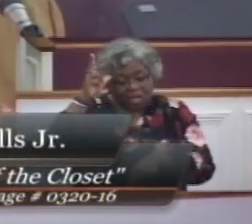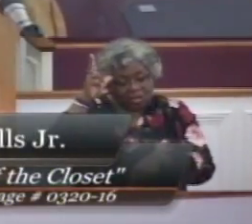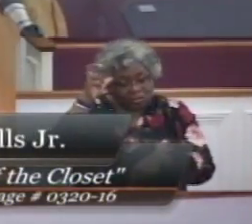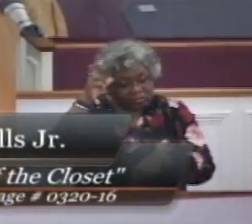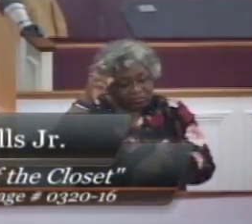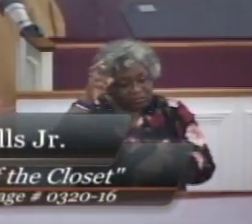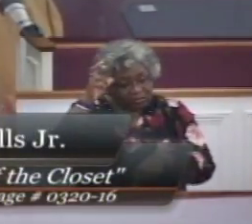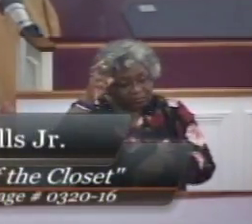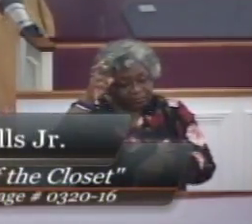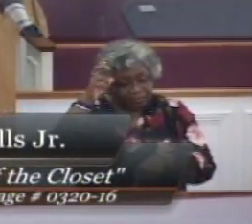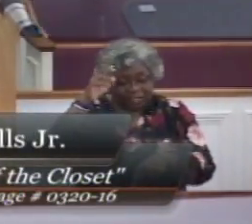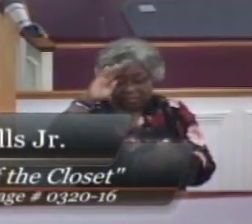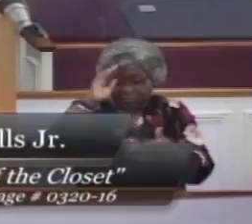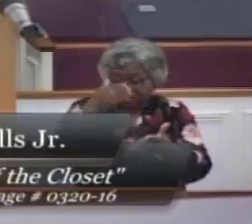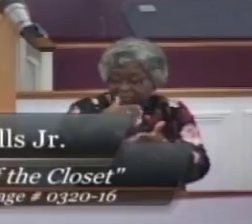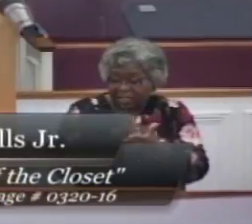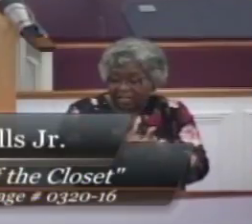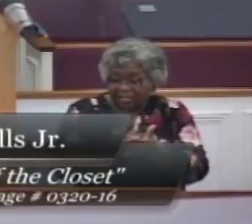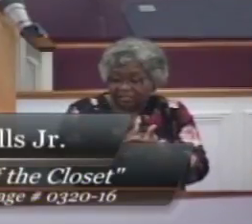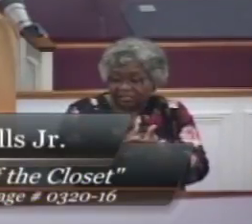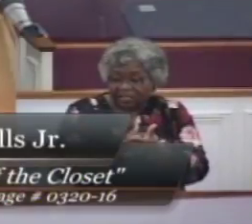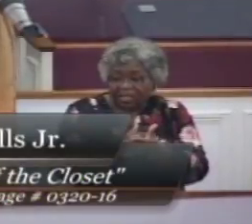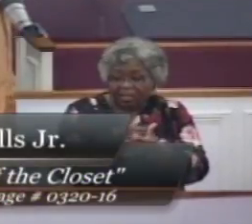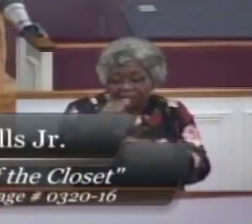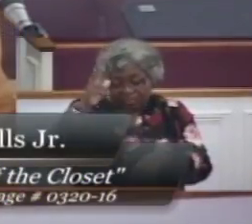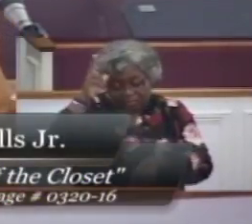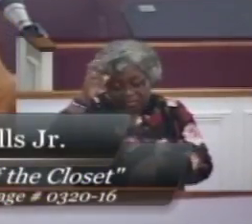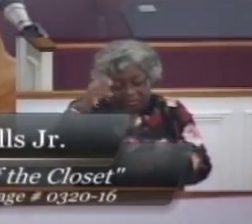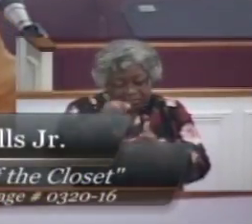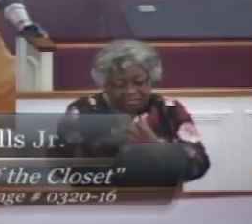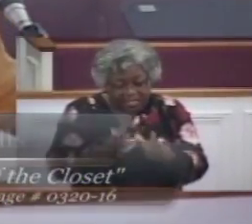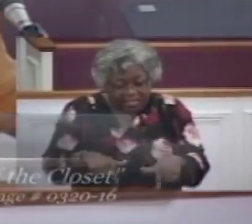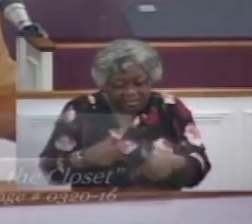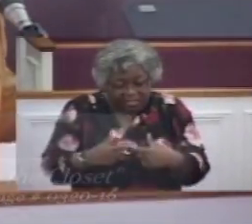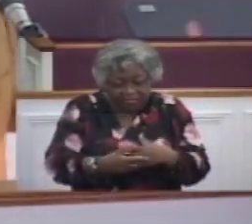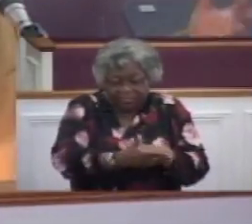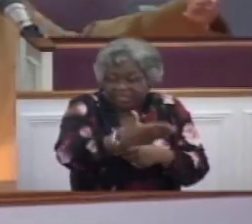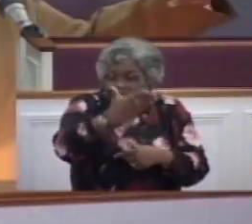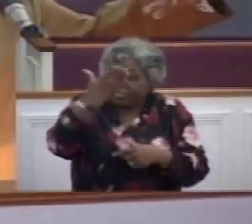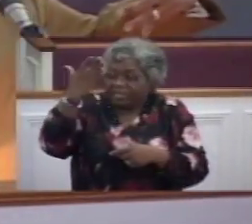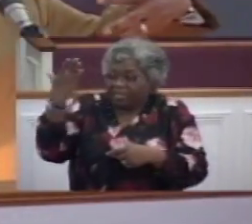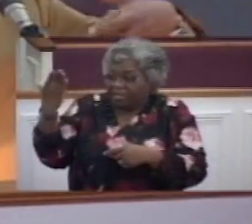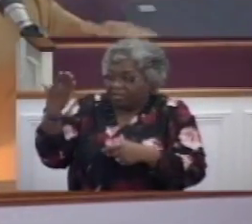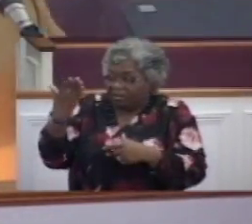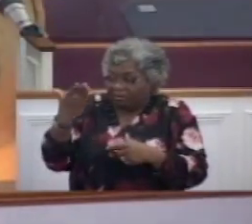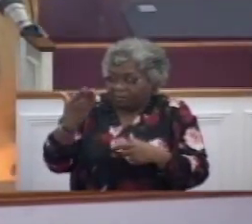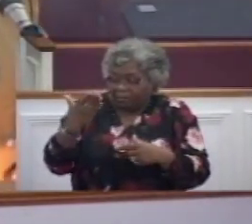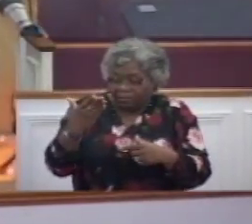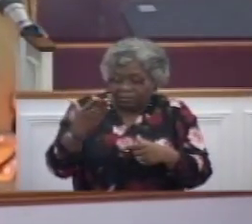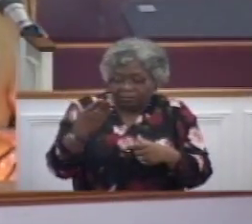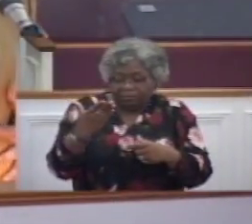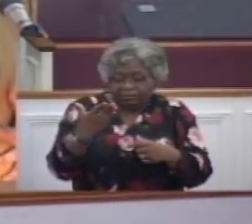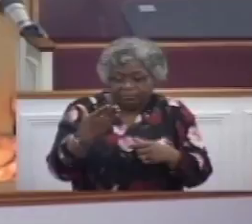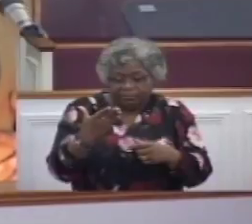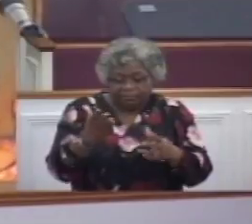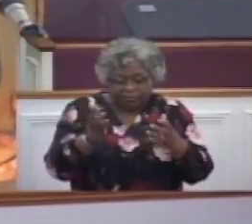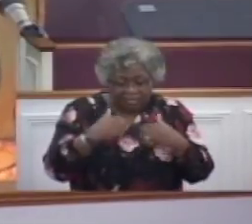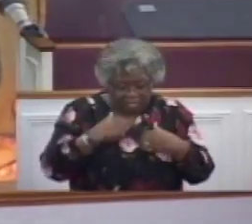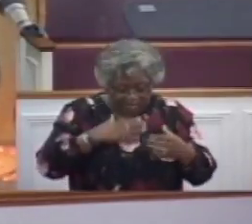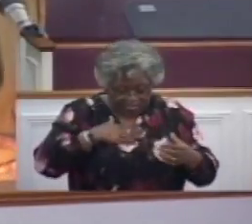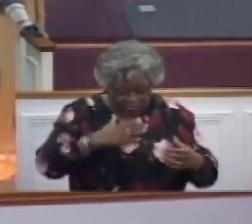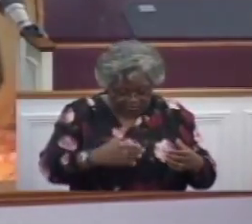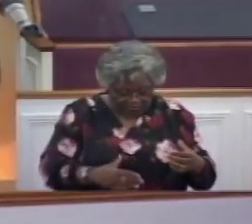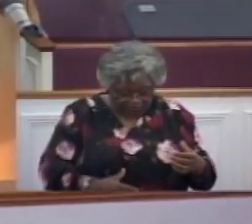The sons of God, demons who lived in the air, took on the form of